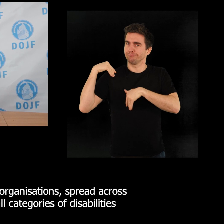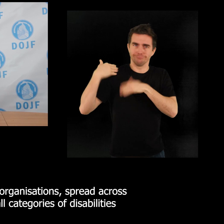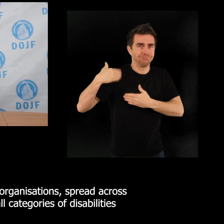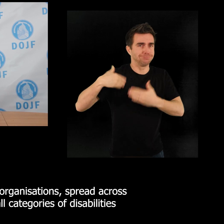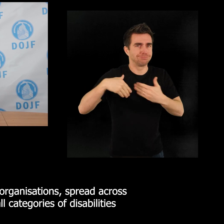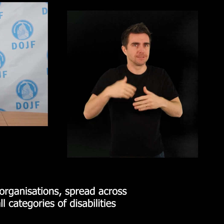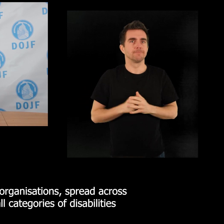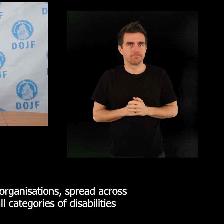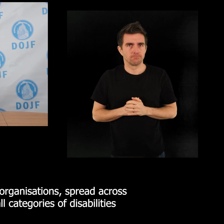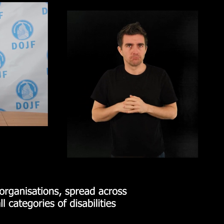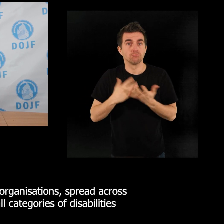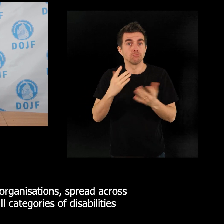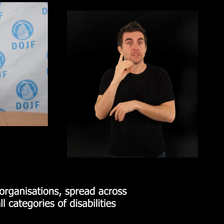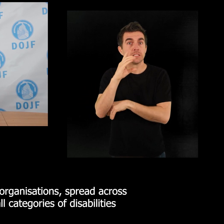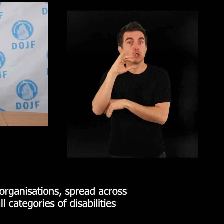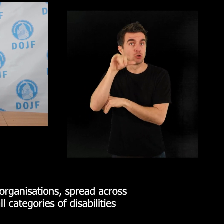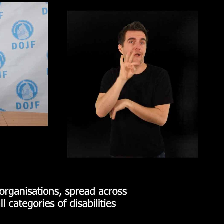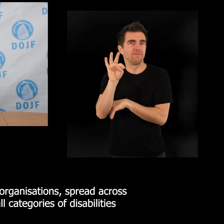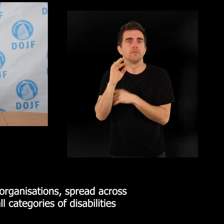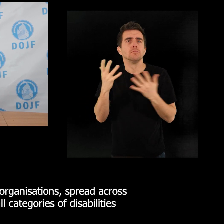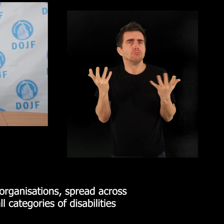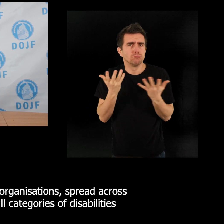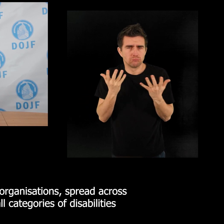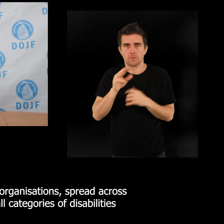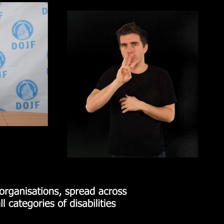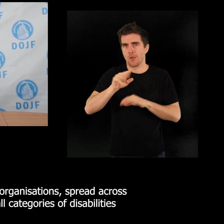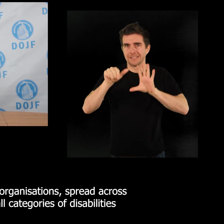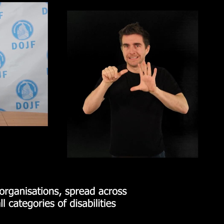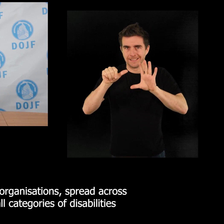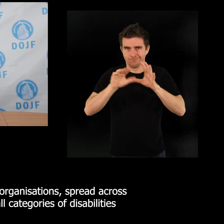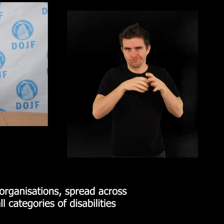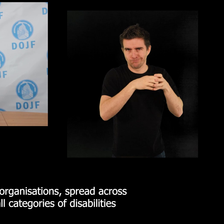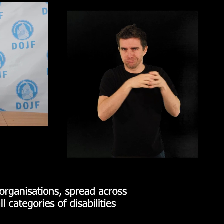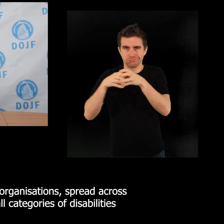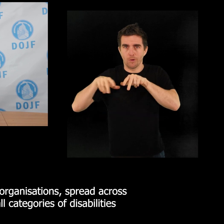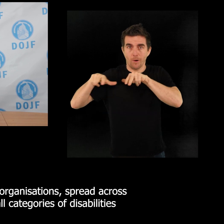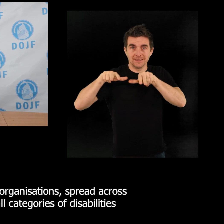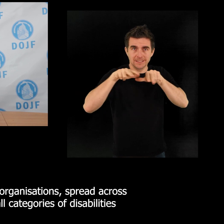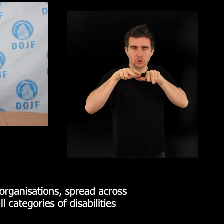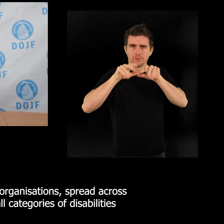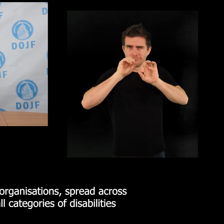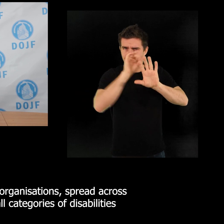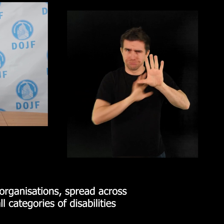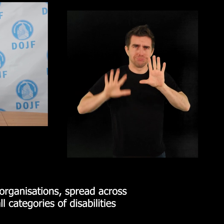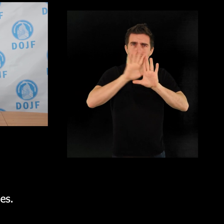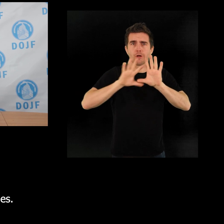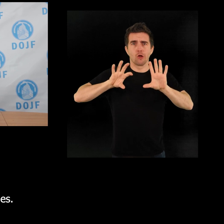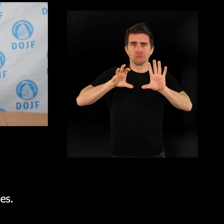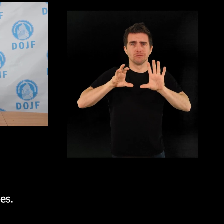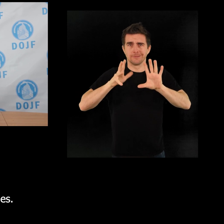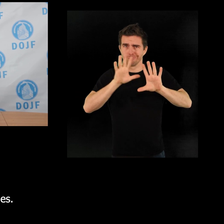of 36 member organizations spread across the country representing all categories of